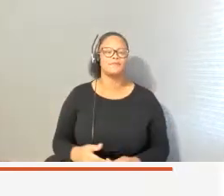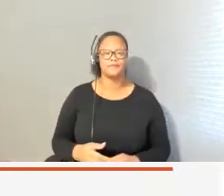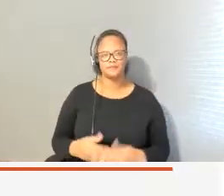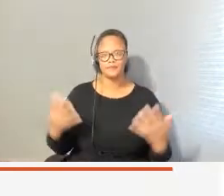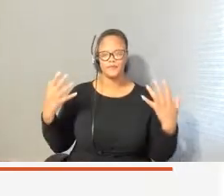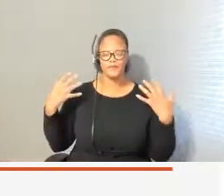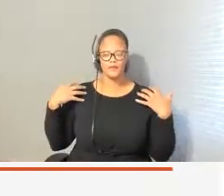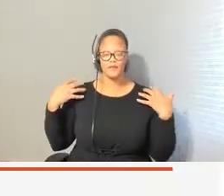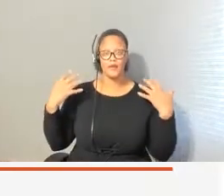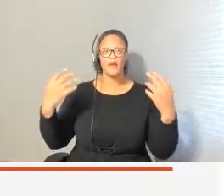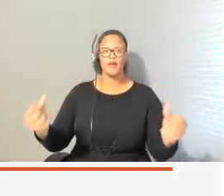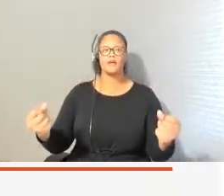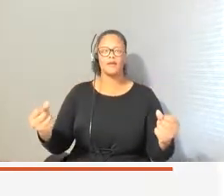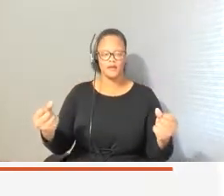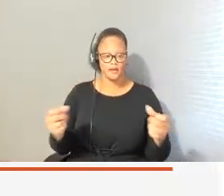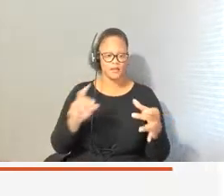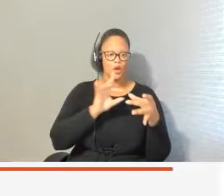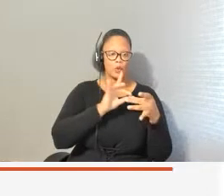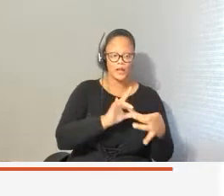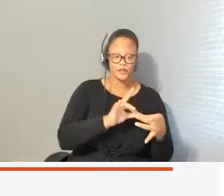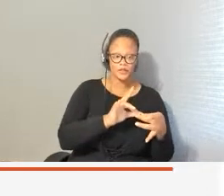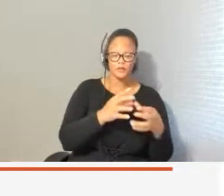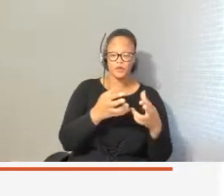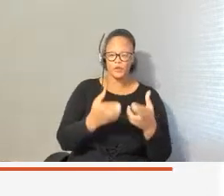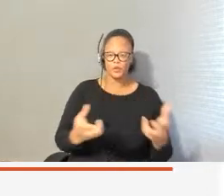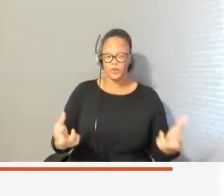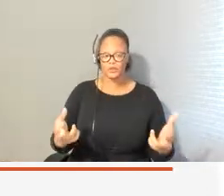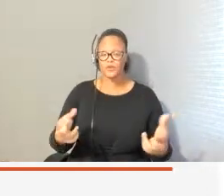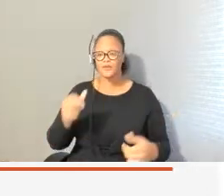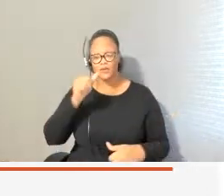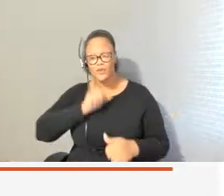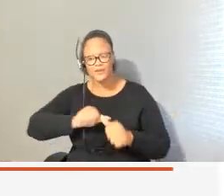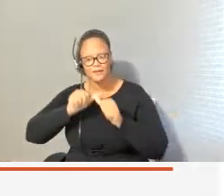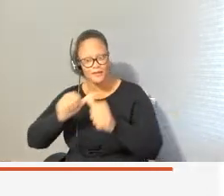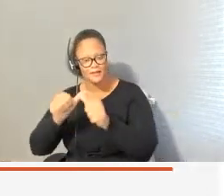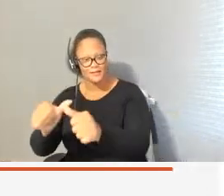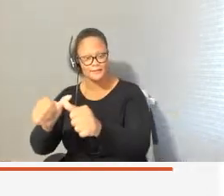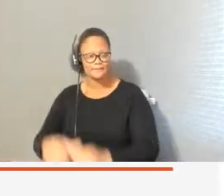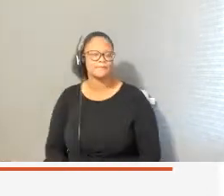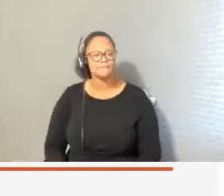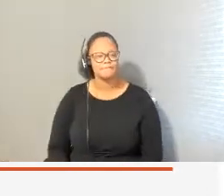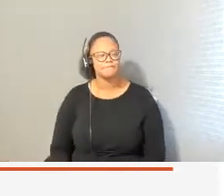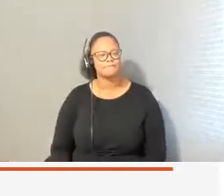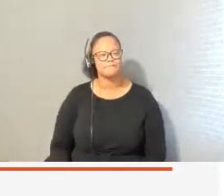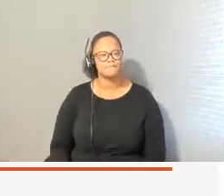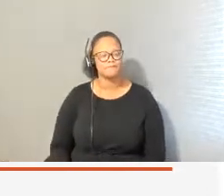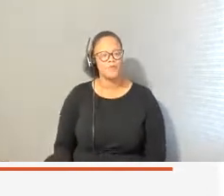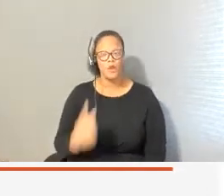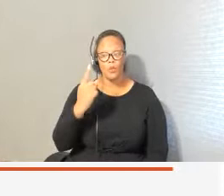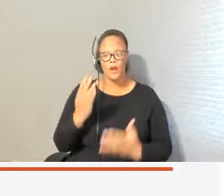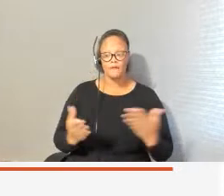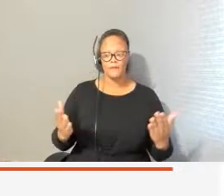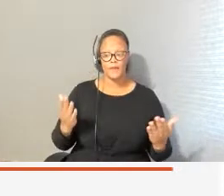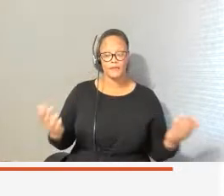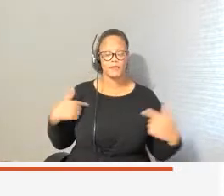is relationships, resources, and having resilience. One of the big things we understand to